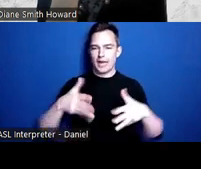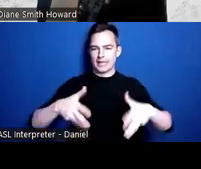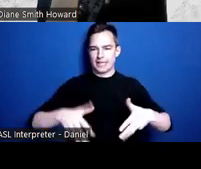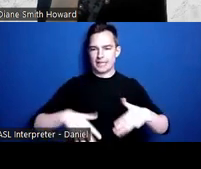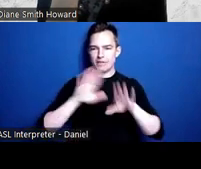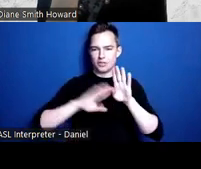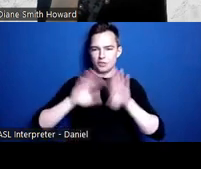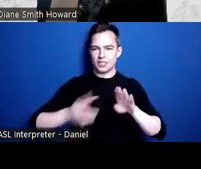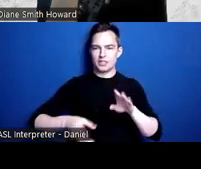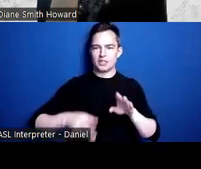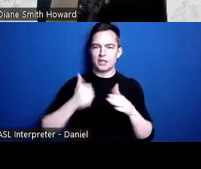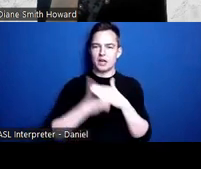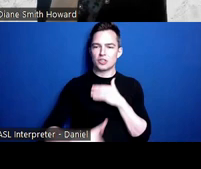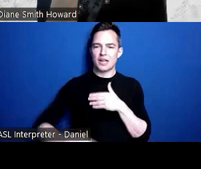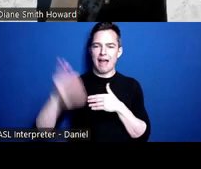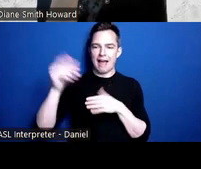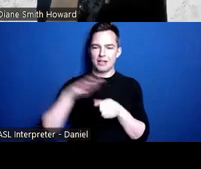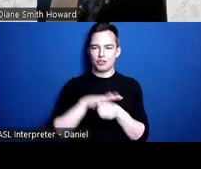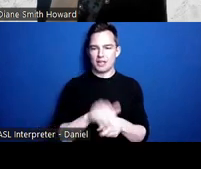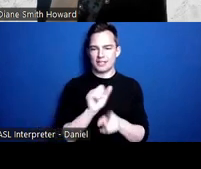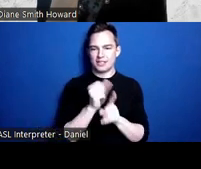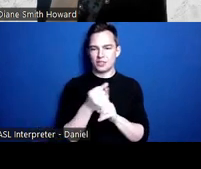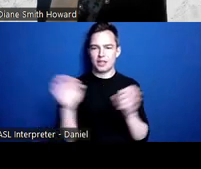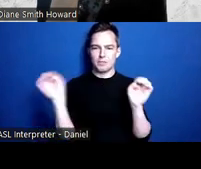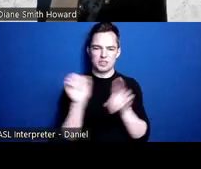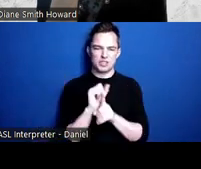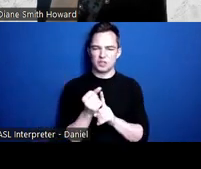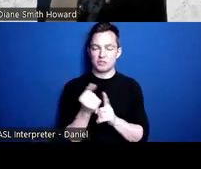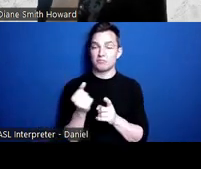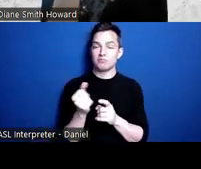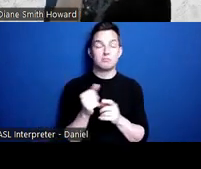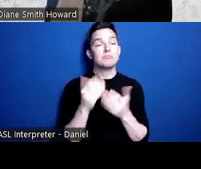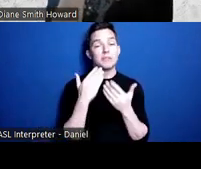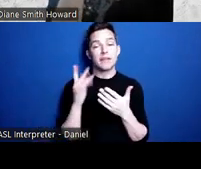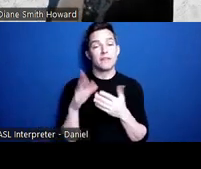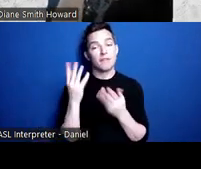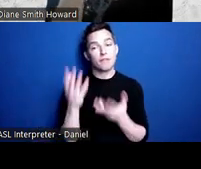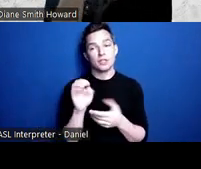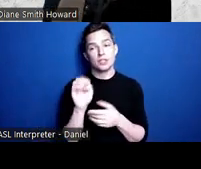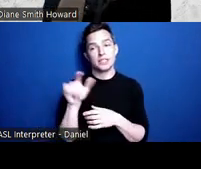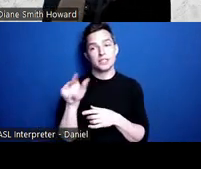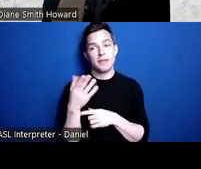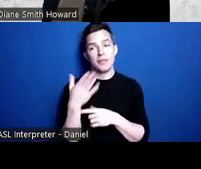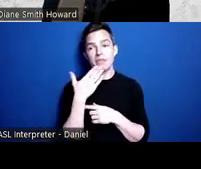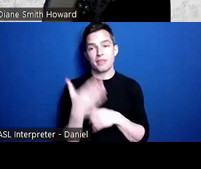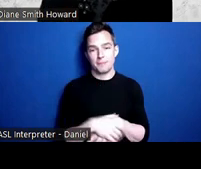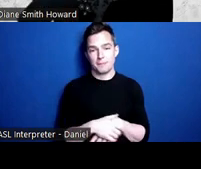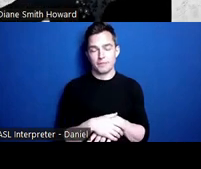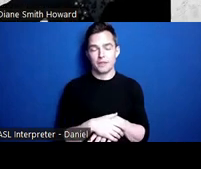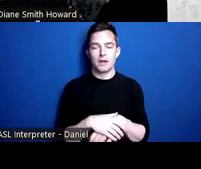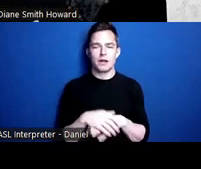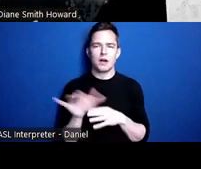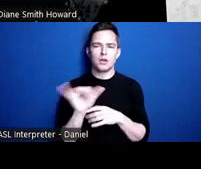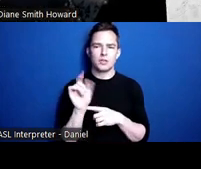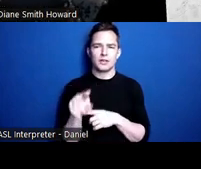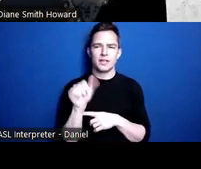high stress settings and emergency situations. Thank you for that information, Elizabeth. And actually, I was wondering,